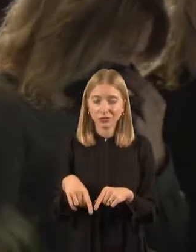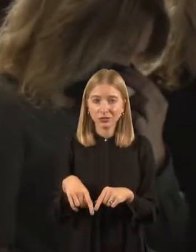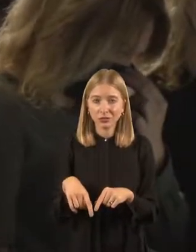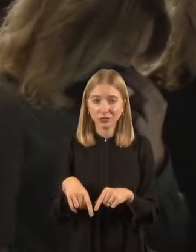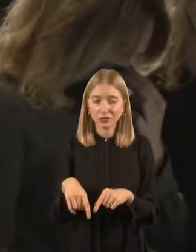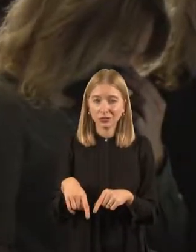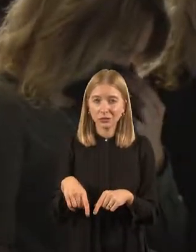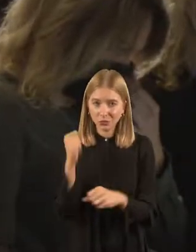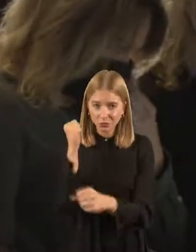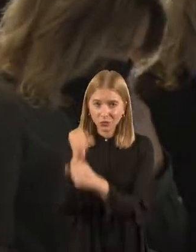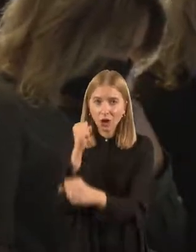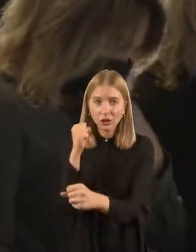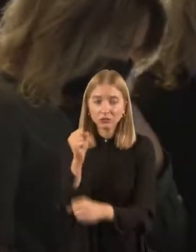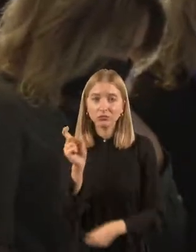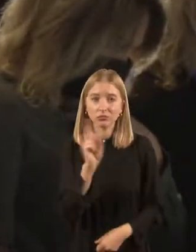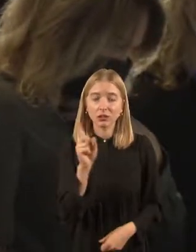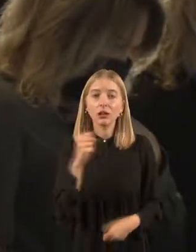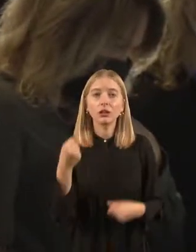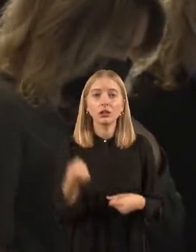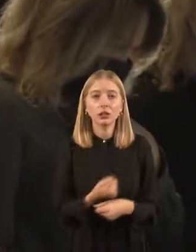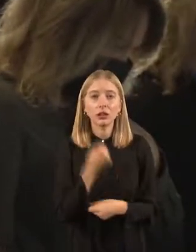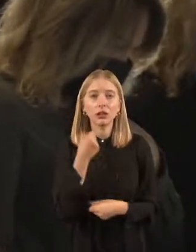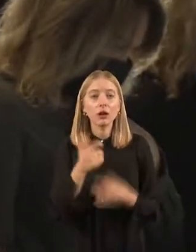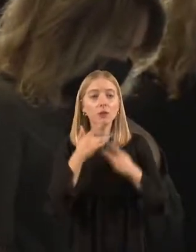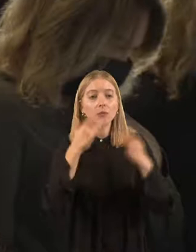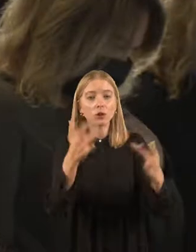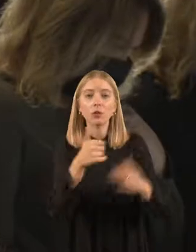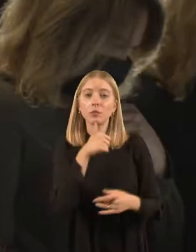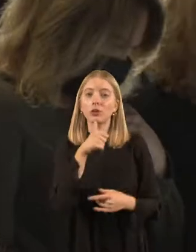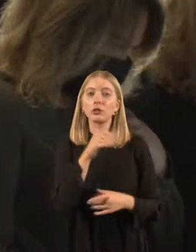measures chosen shouldn't be so primitive.